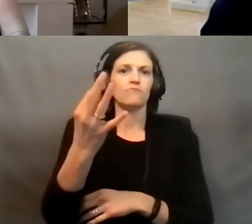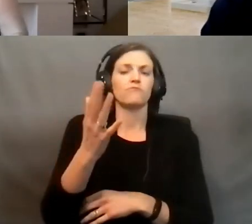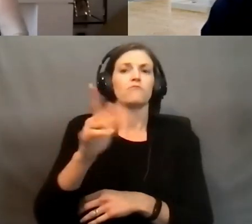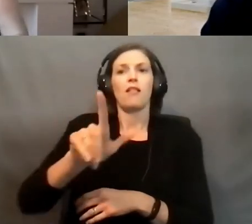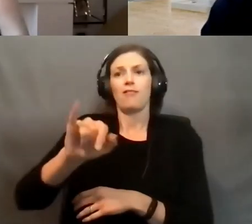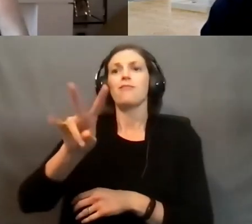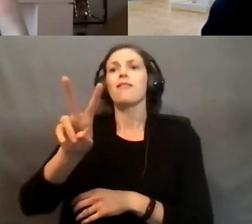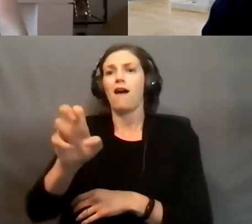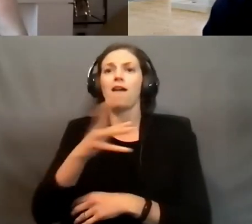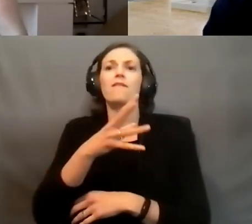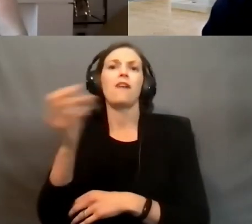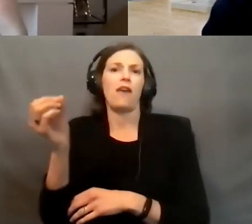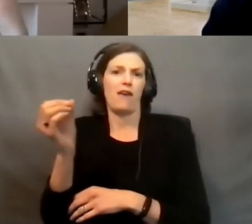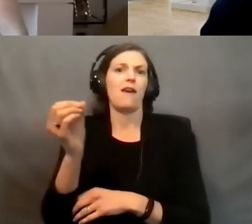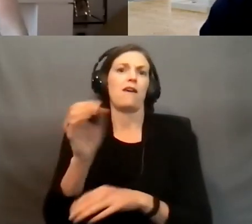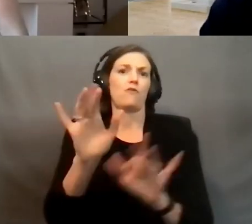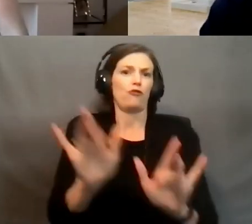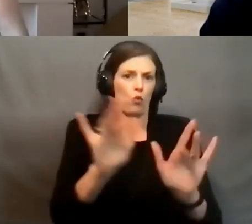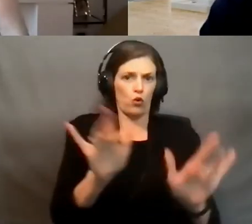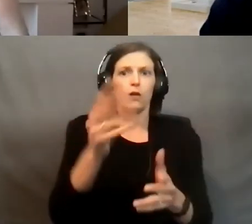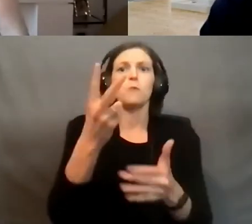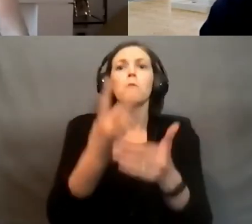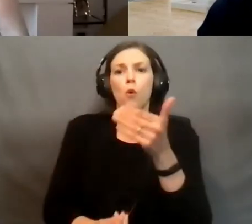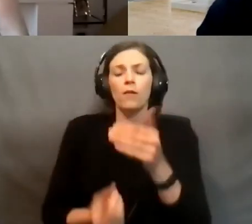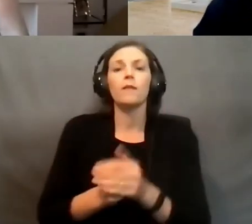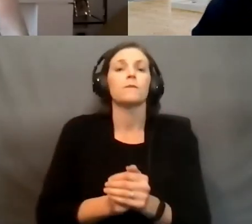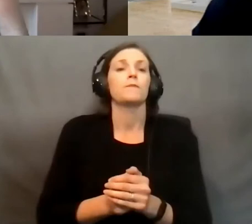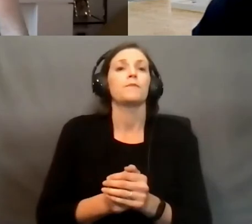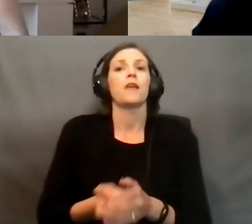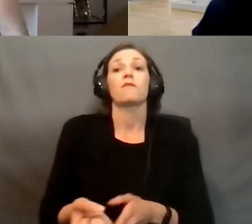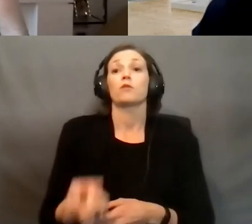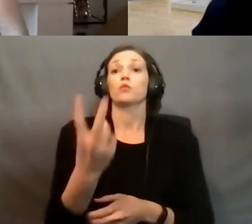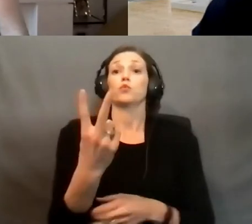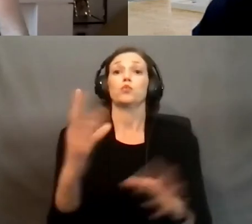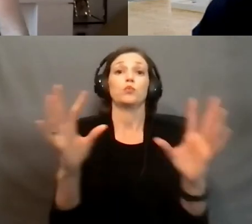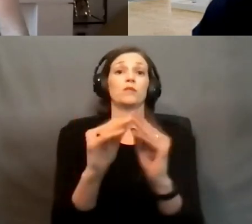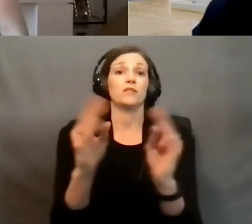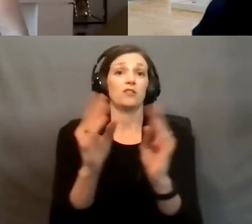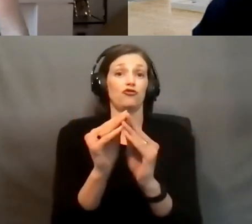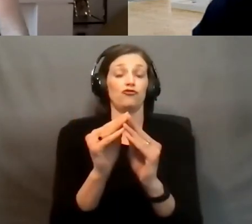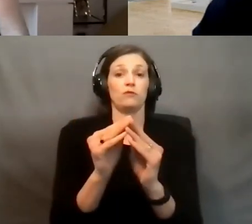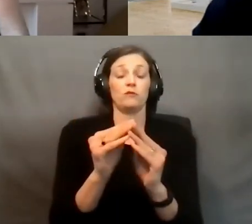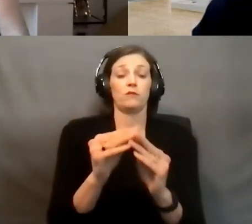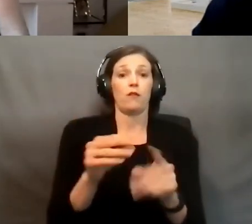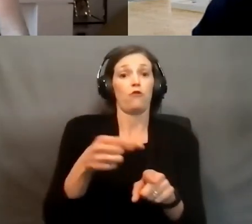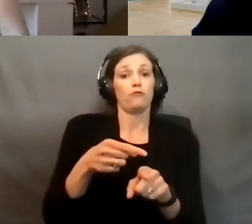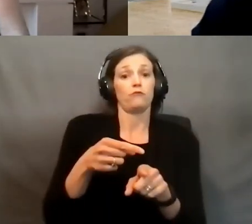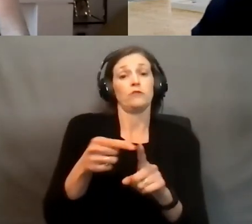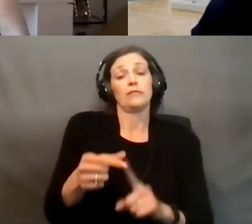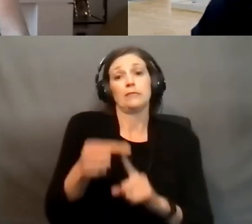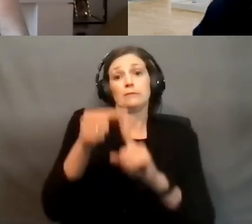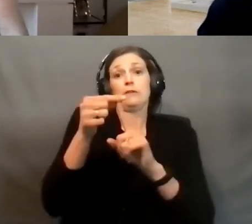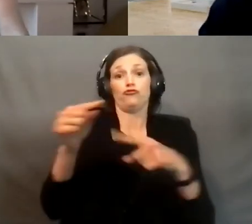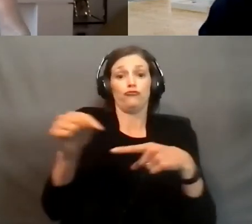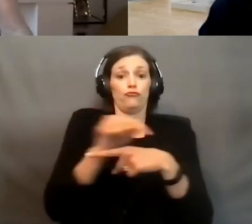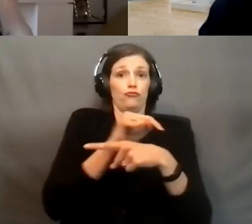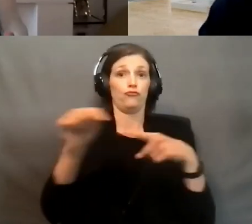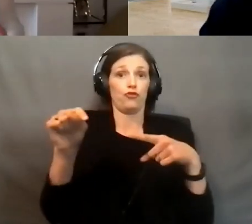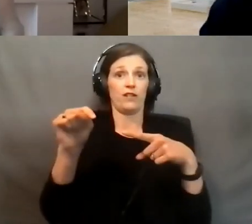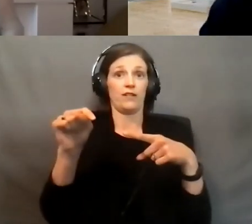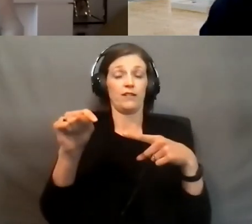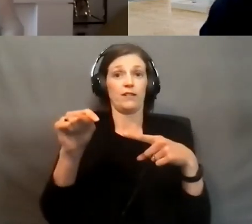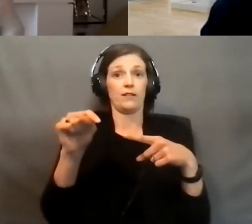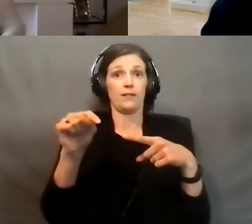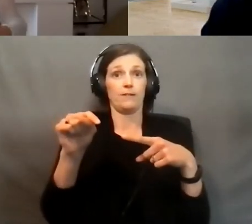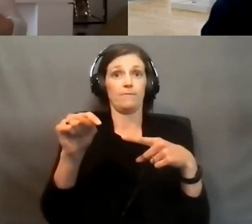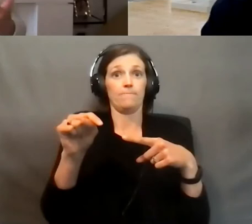rebroadcast. We will have two sessions that are special training devoted to those who